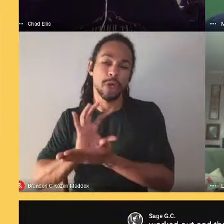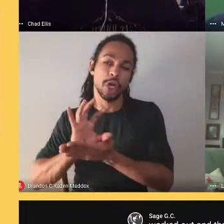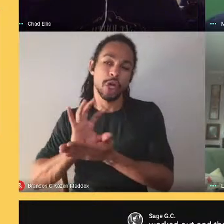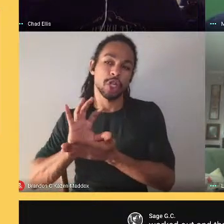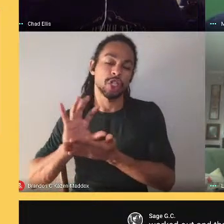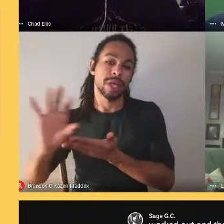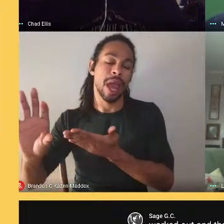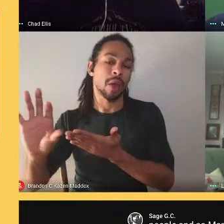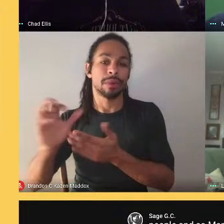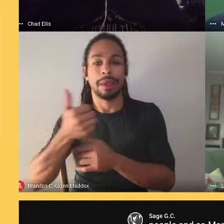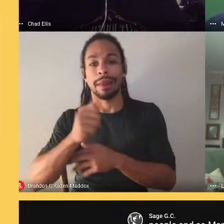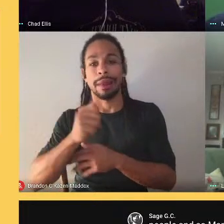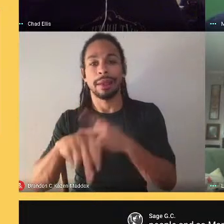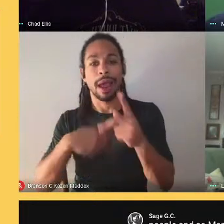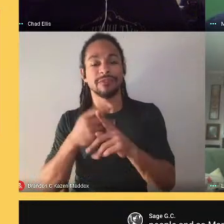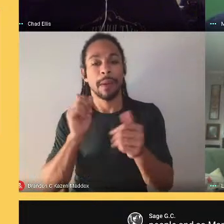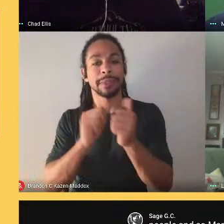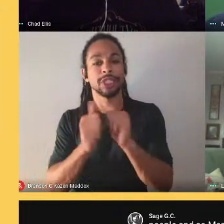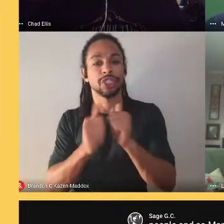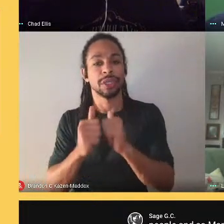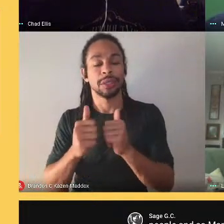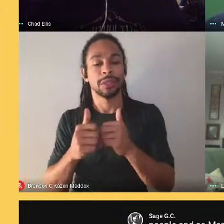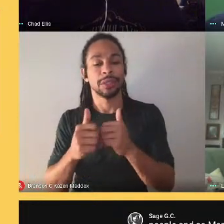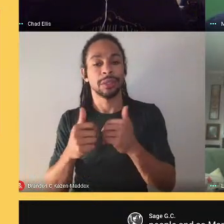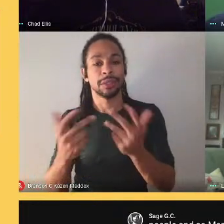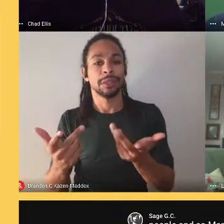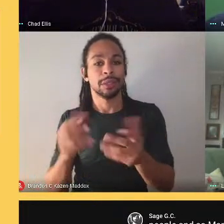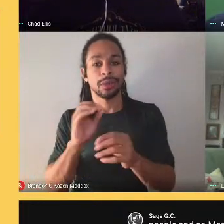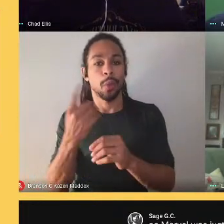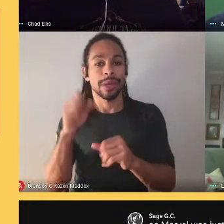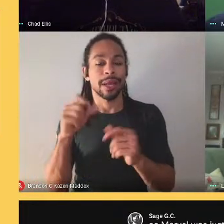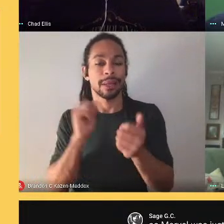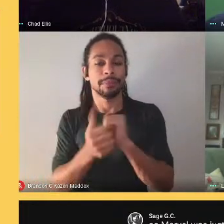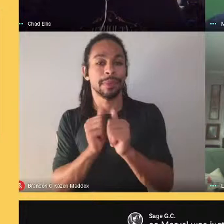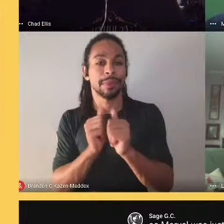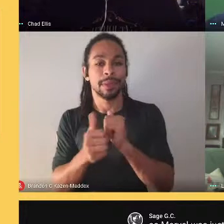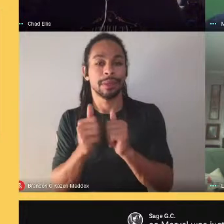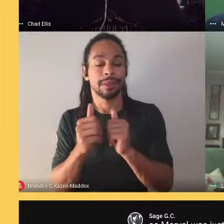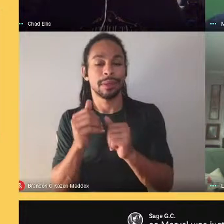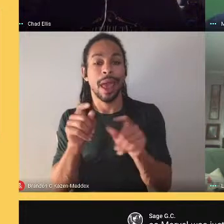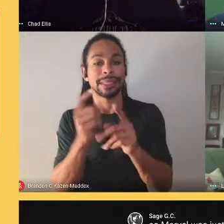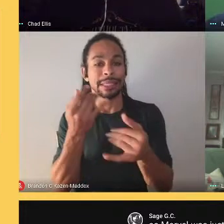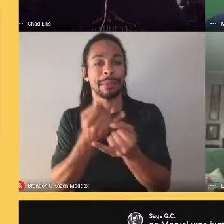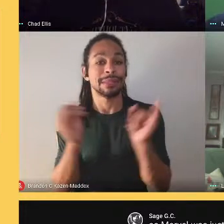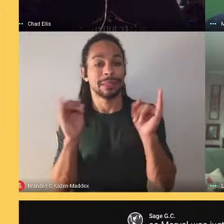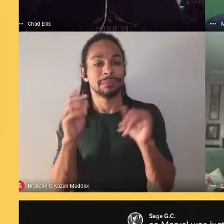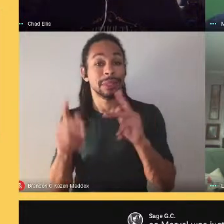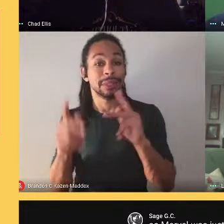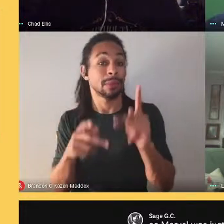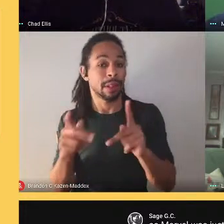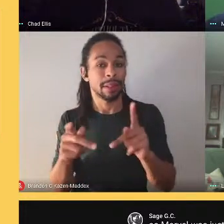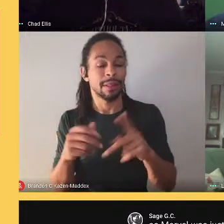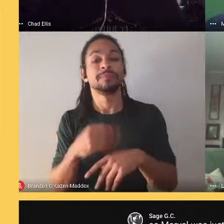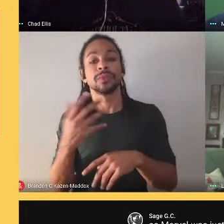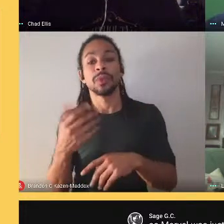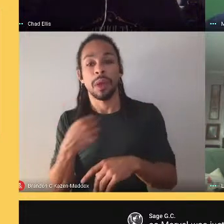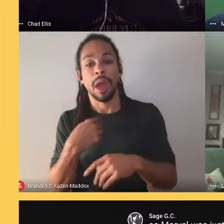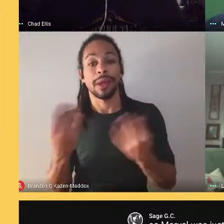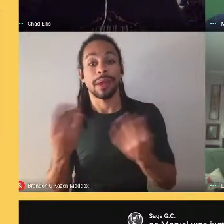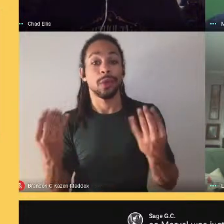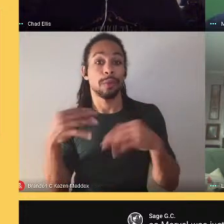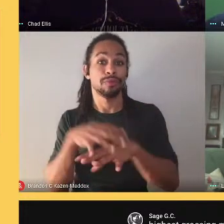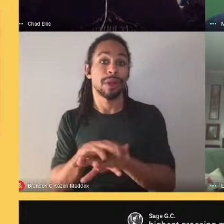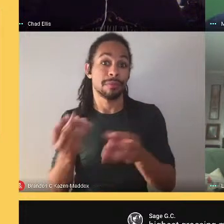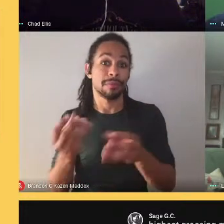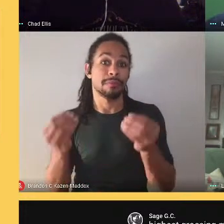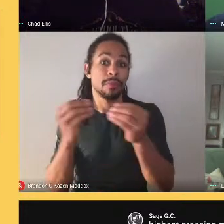competition and indie filmmaking. And so I just incorporated more of that into the Marvel system as well.